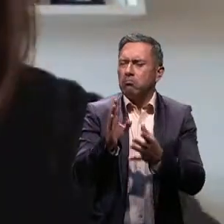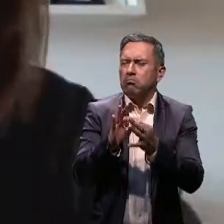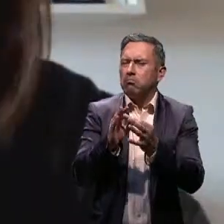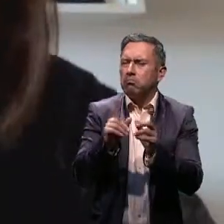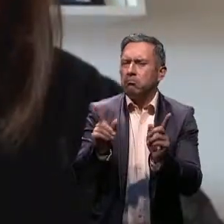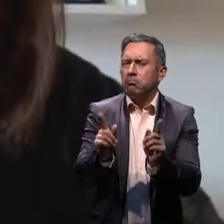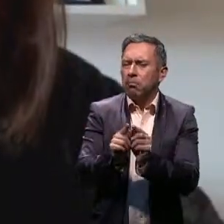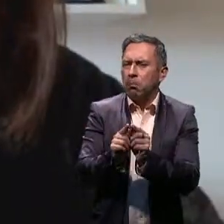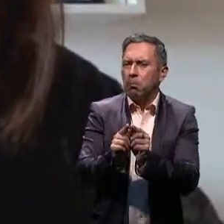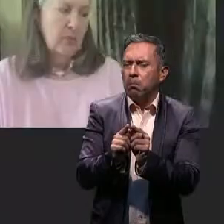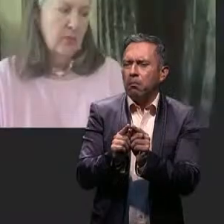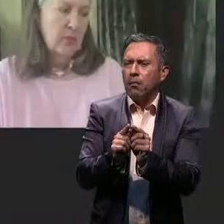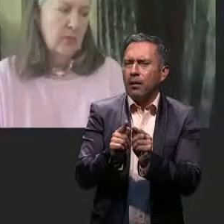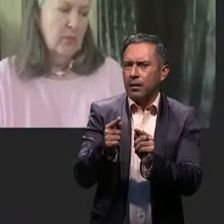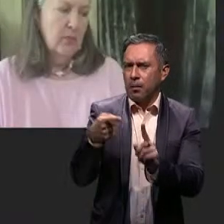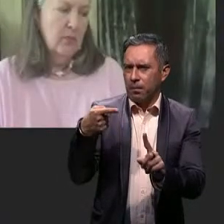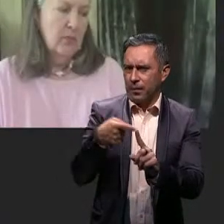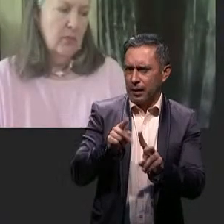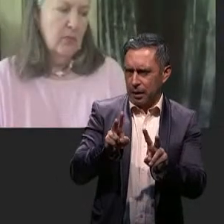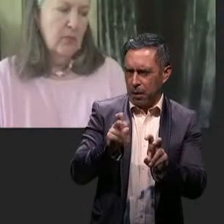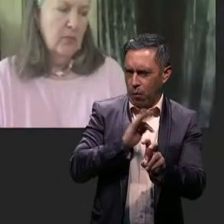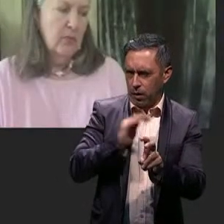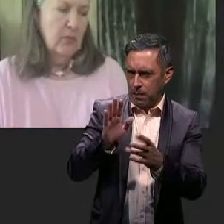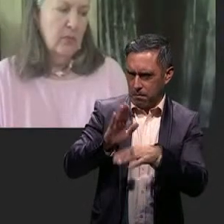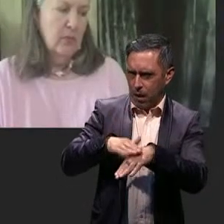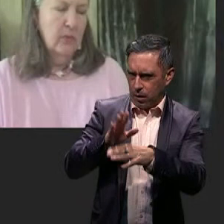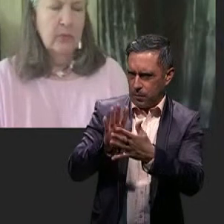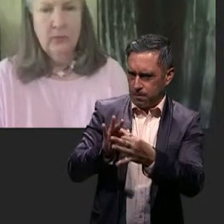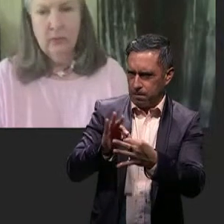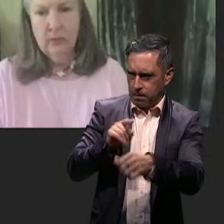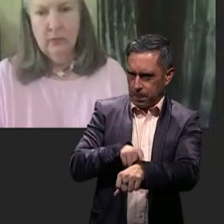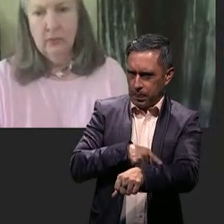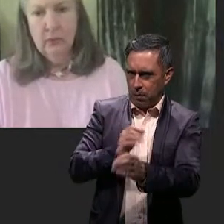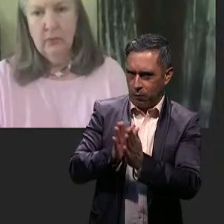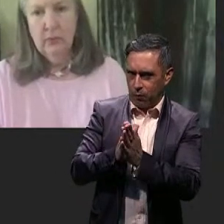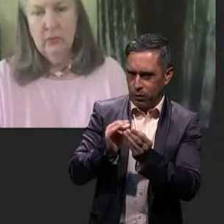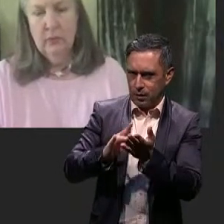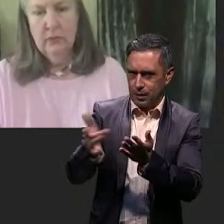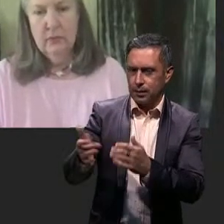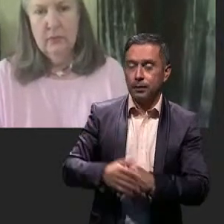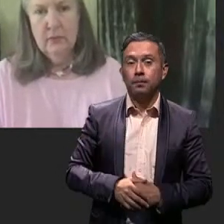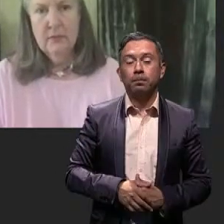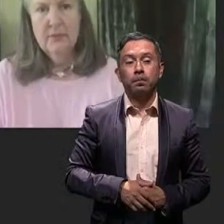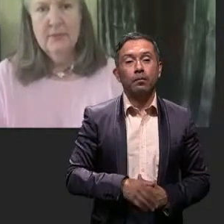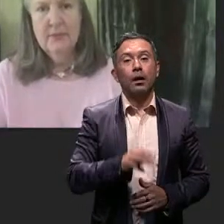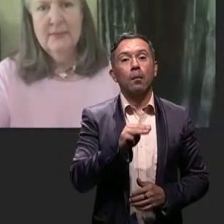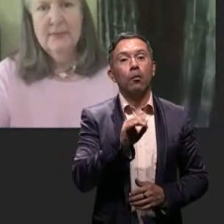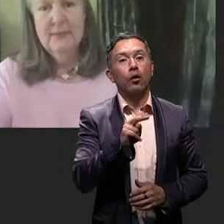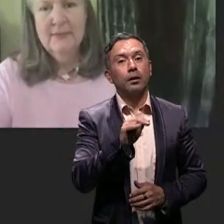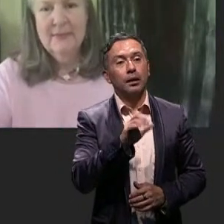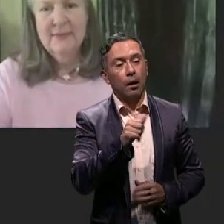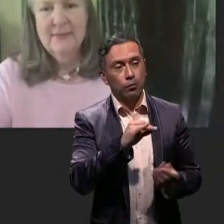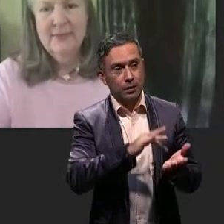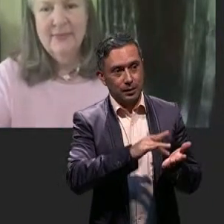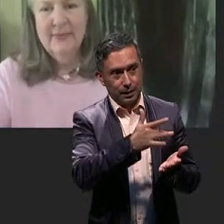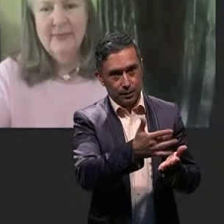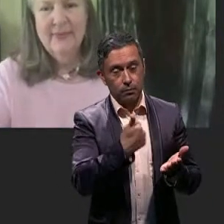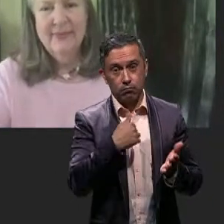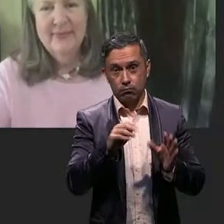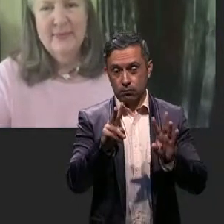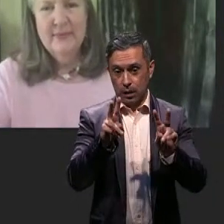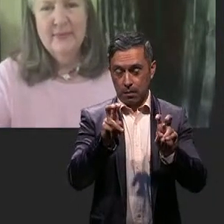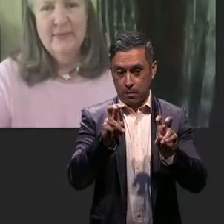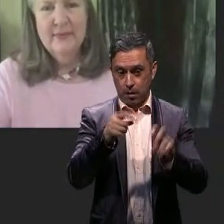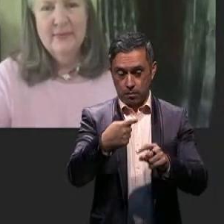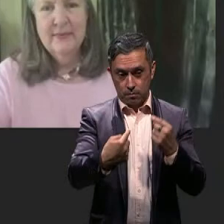please elaborate a little bit more about this? Thank you very much. Thank you very much, Monica. Well, this is